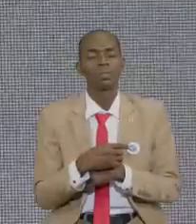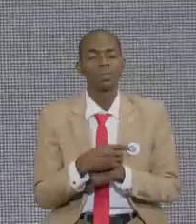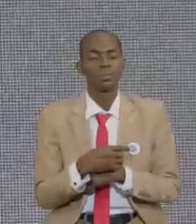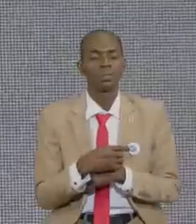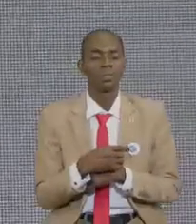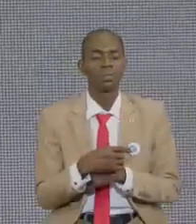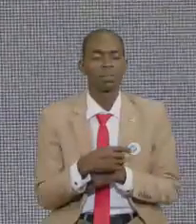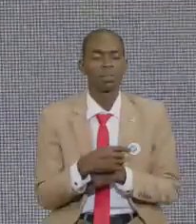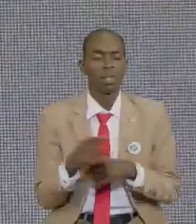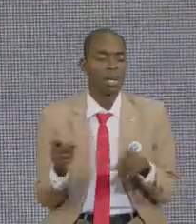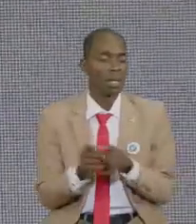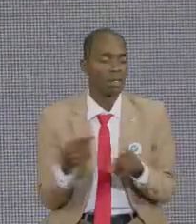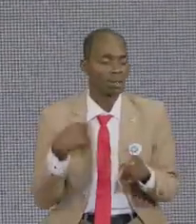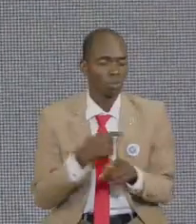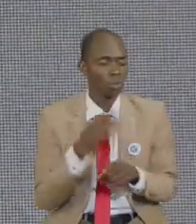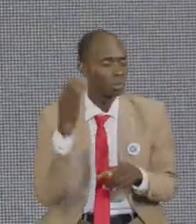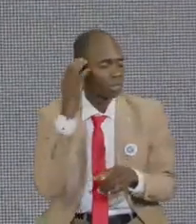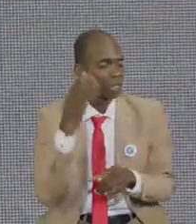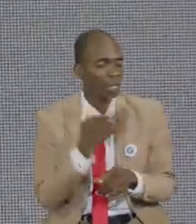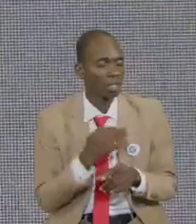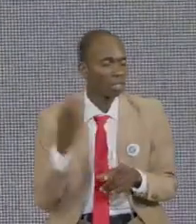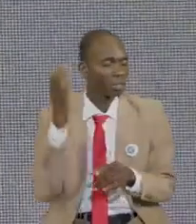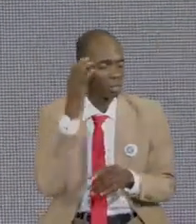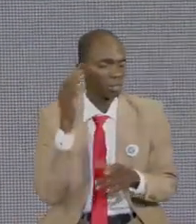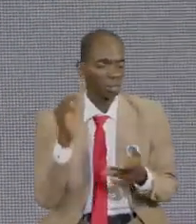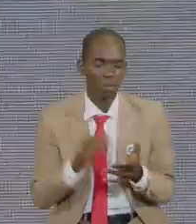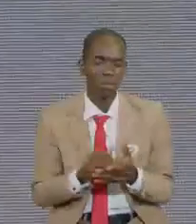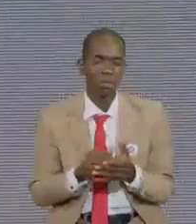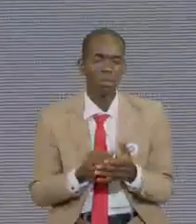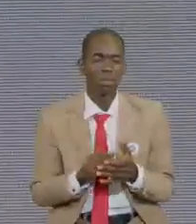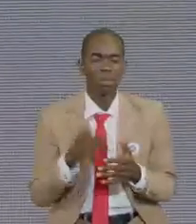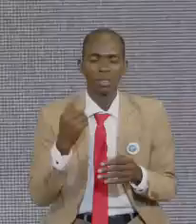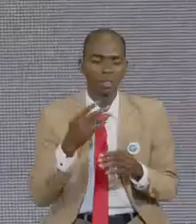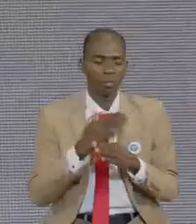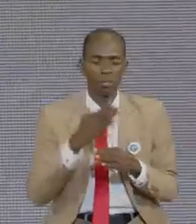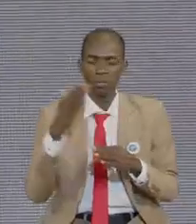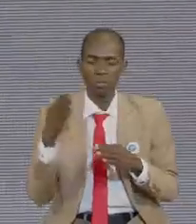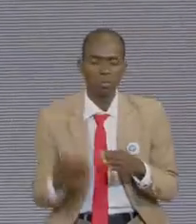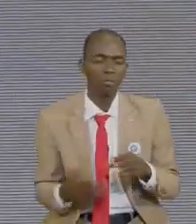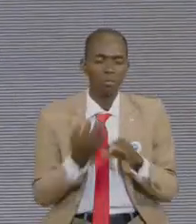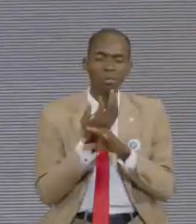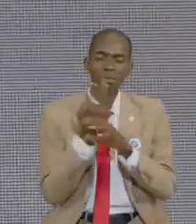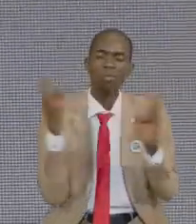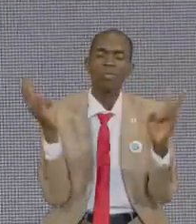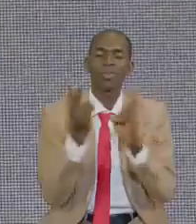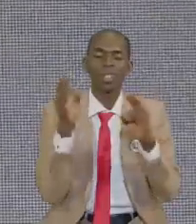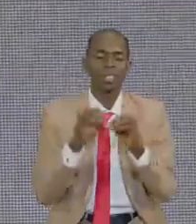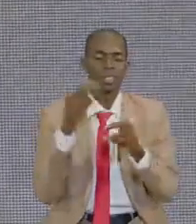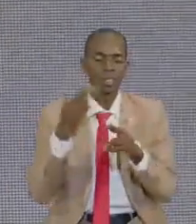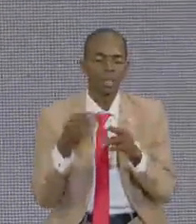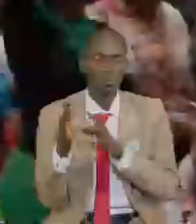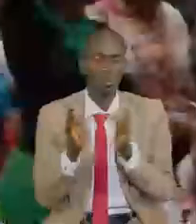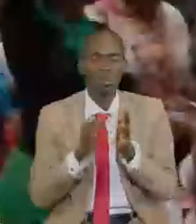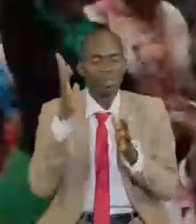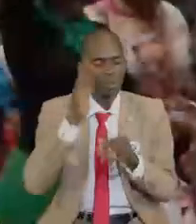as we hear and hear again, the total victory in the name of Jesus will abide in